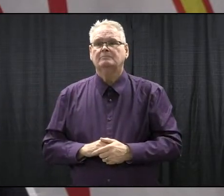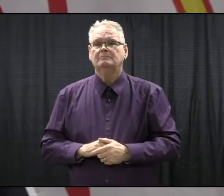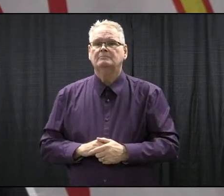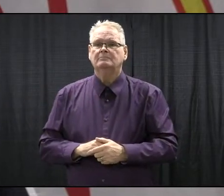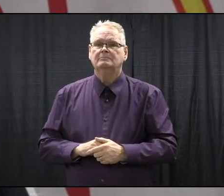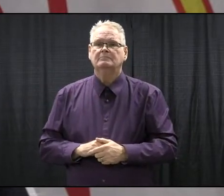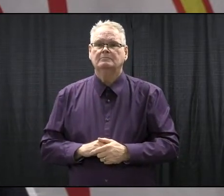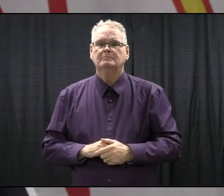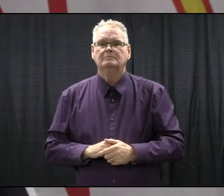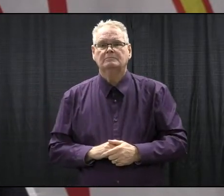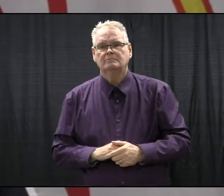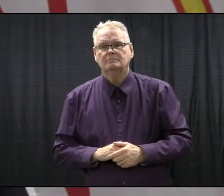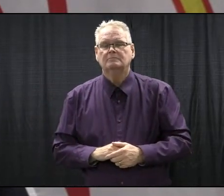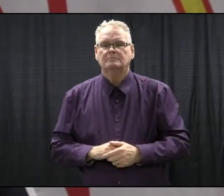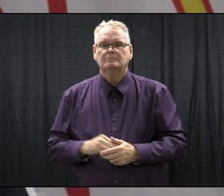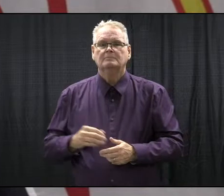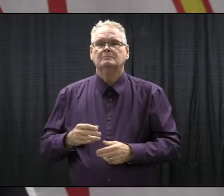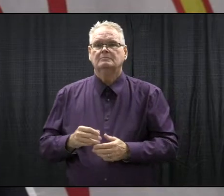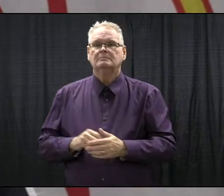is reassuring.